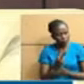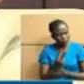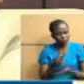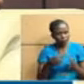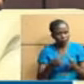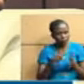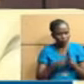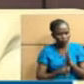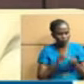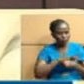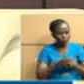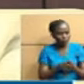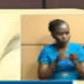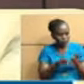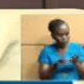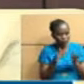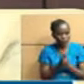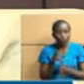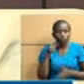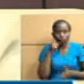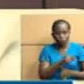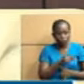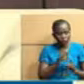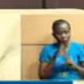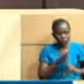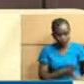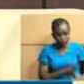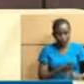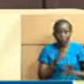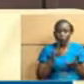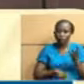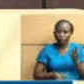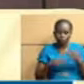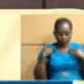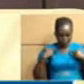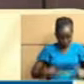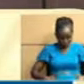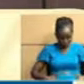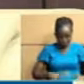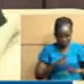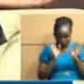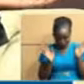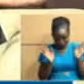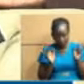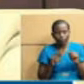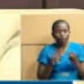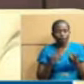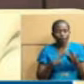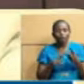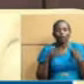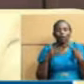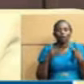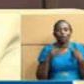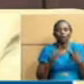to COVID-19 and social vulnerability is on health as we know it, and public health, and I